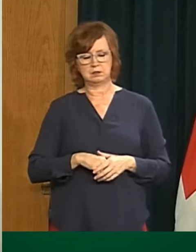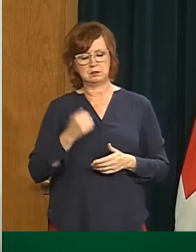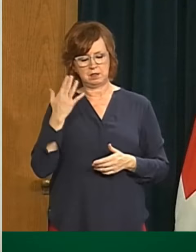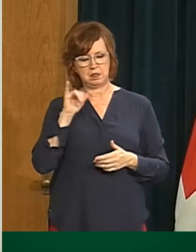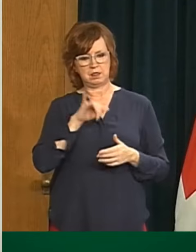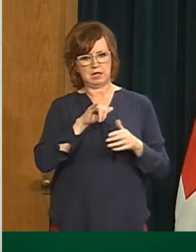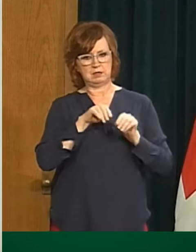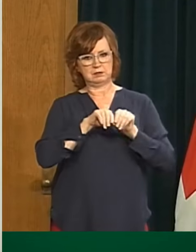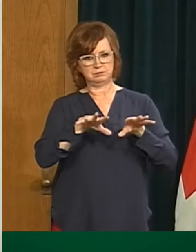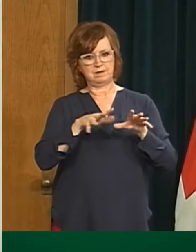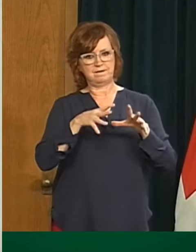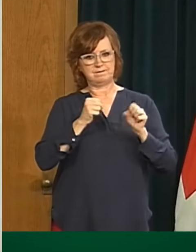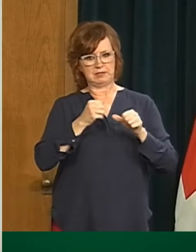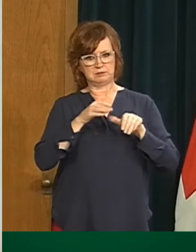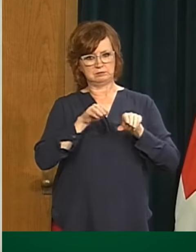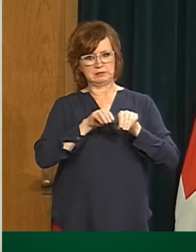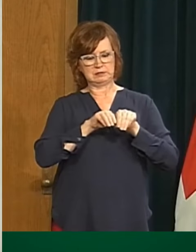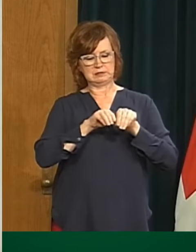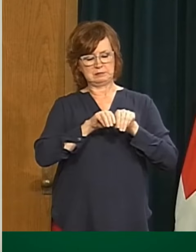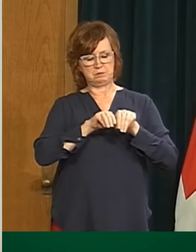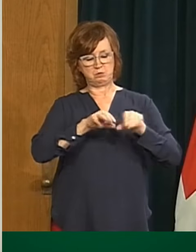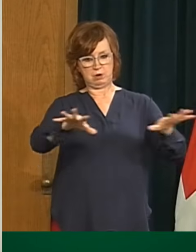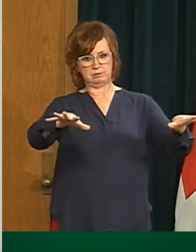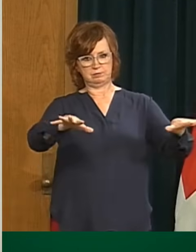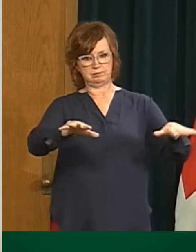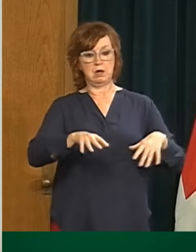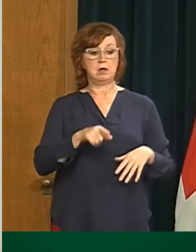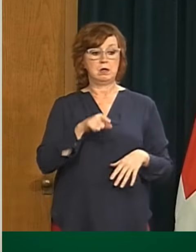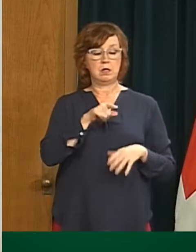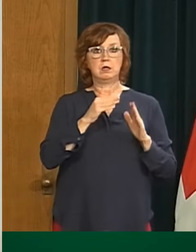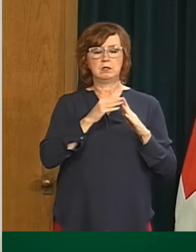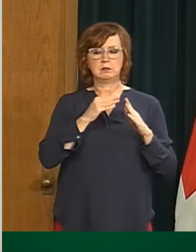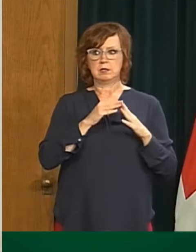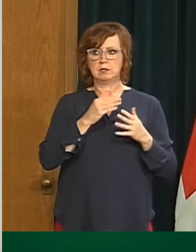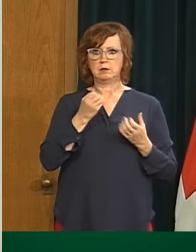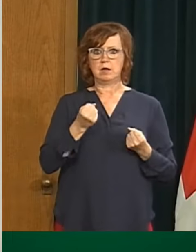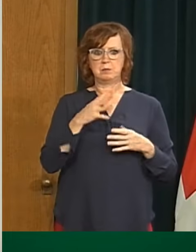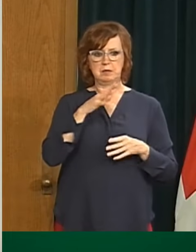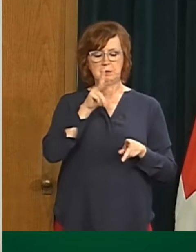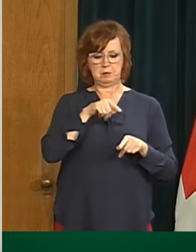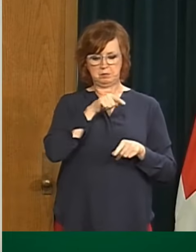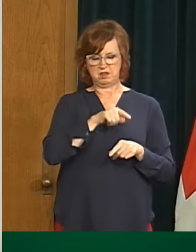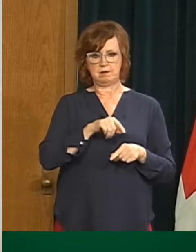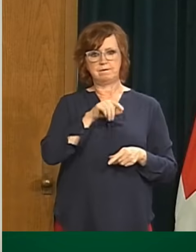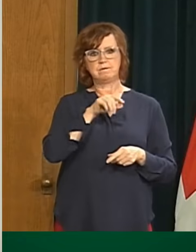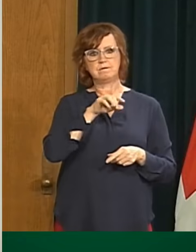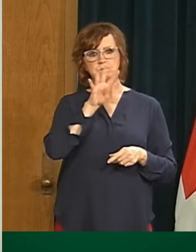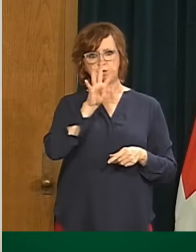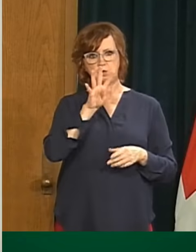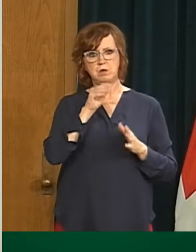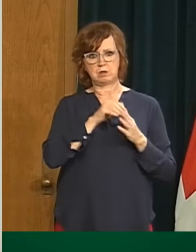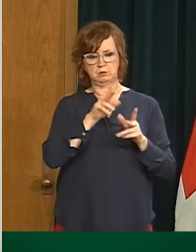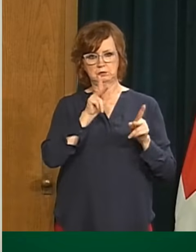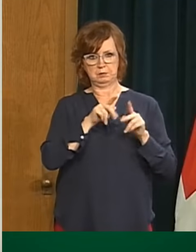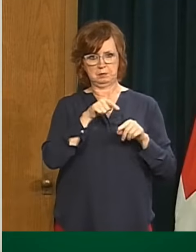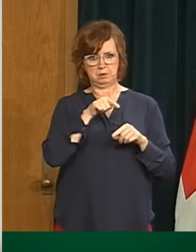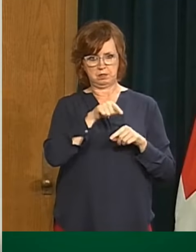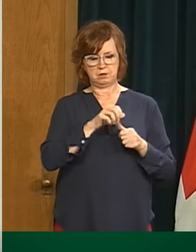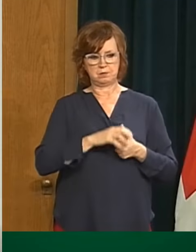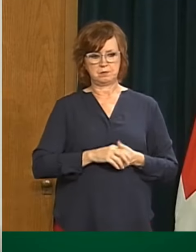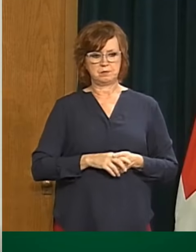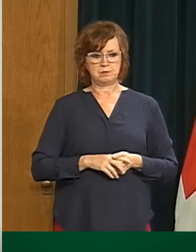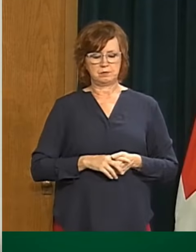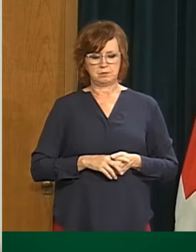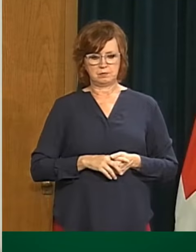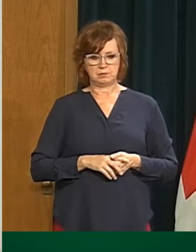that, in a community size of 4,000, seeing, for example, more